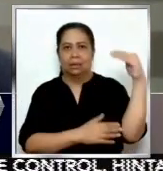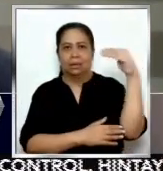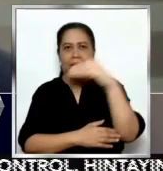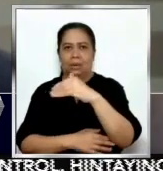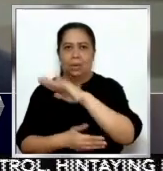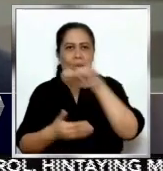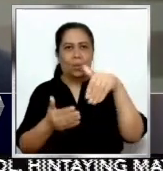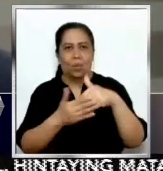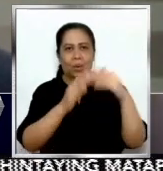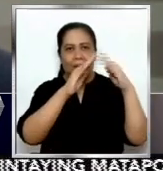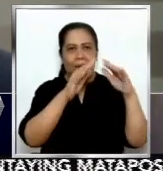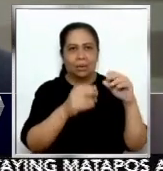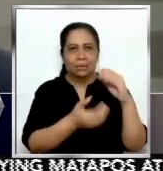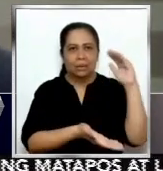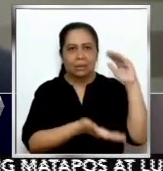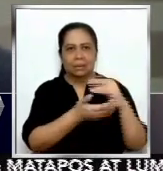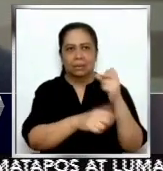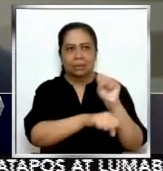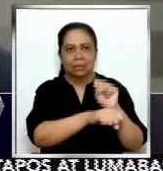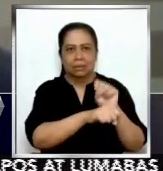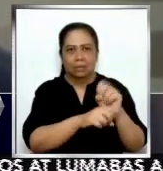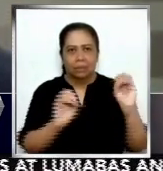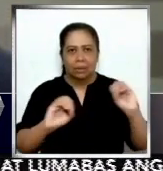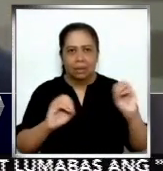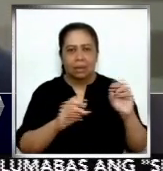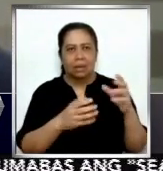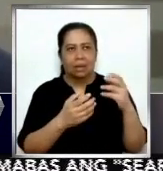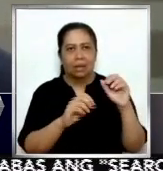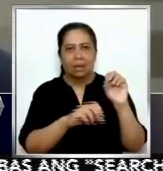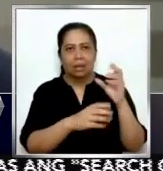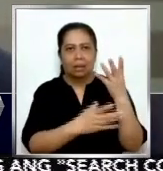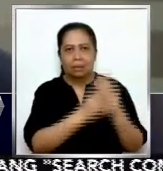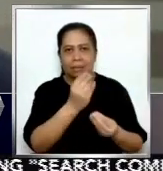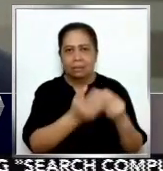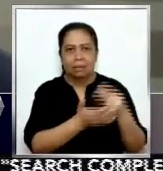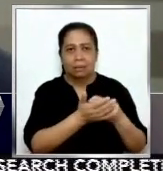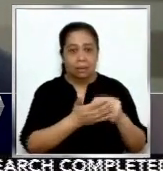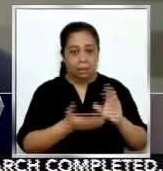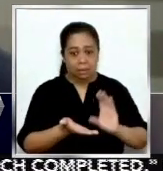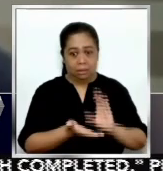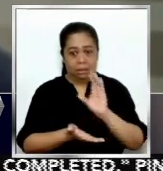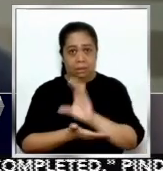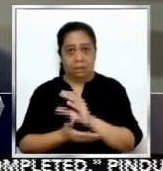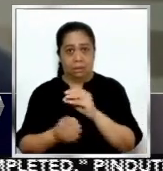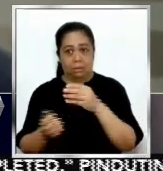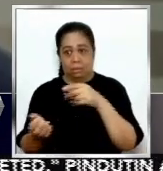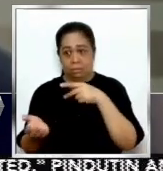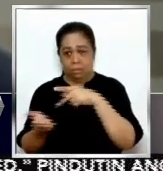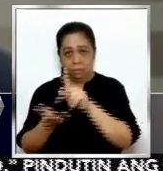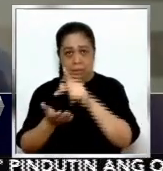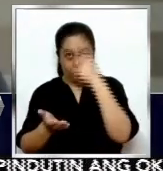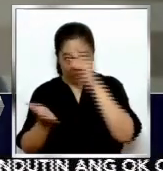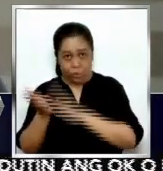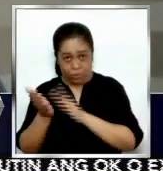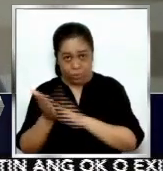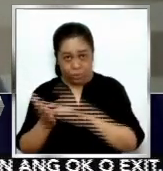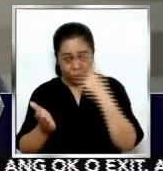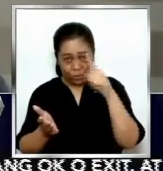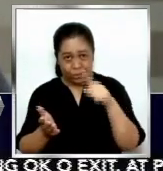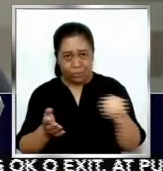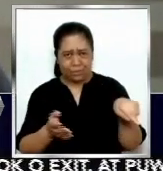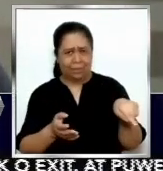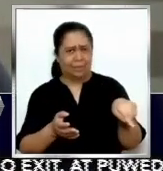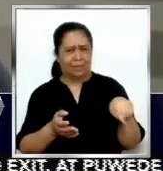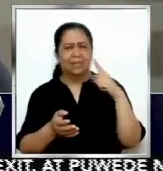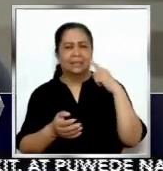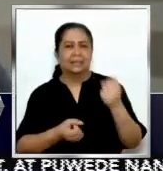households, again, you know, you don't have, you will not allocate more funds, no, for the schooling of your children. We were